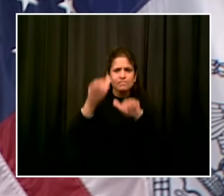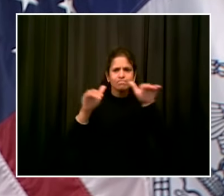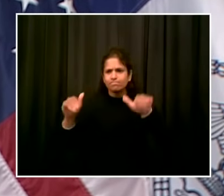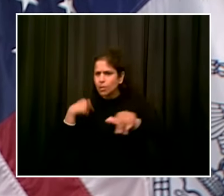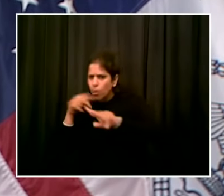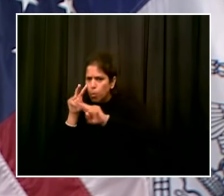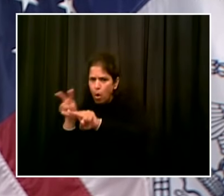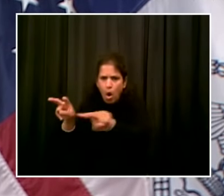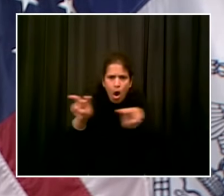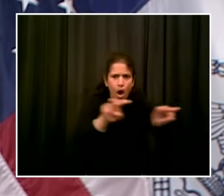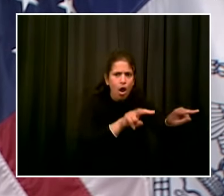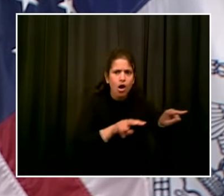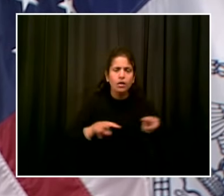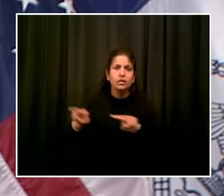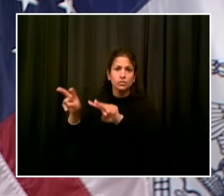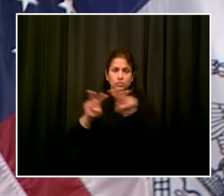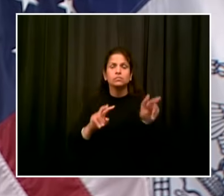always an option.